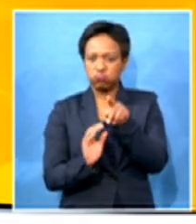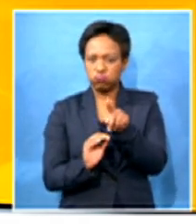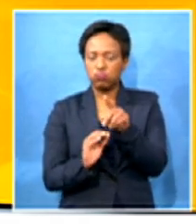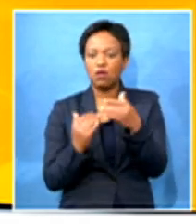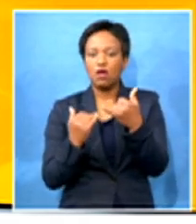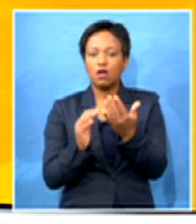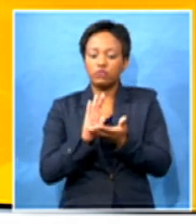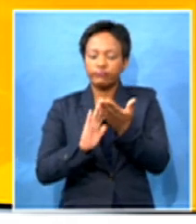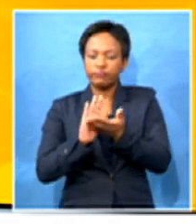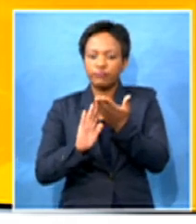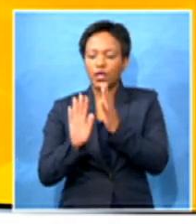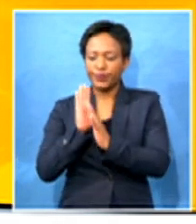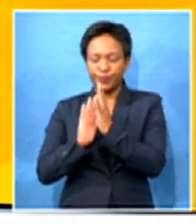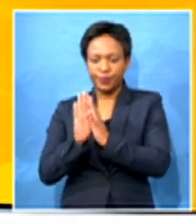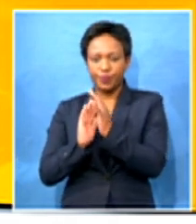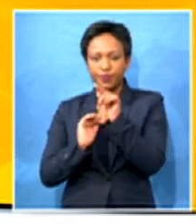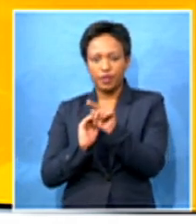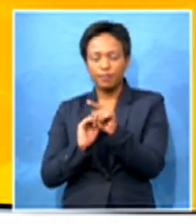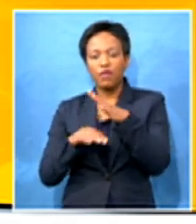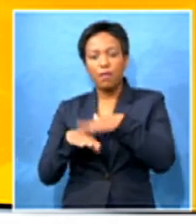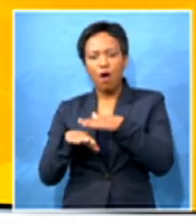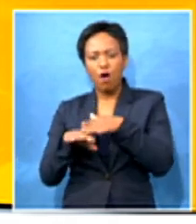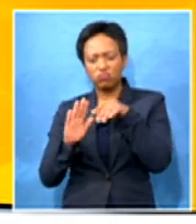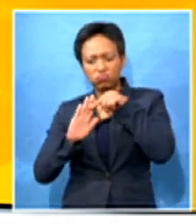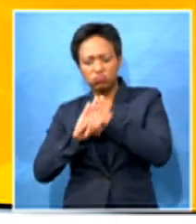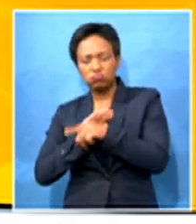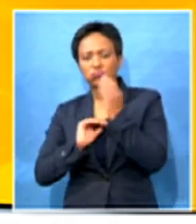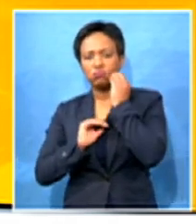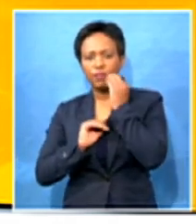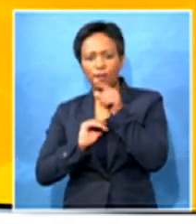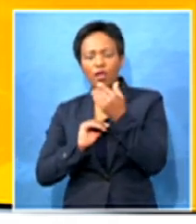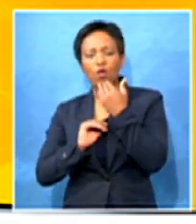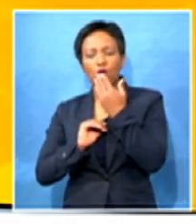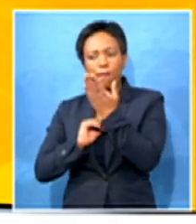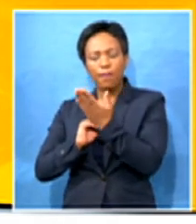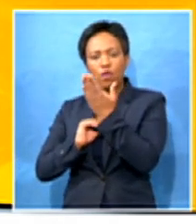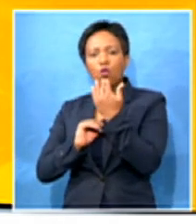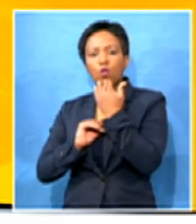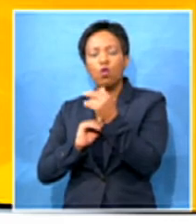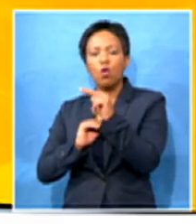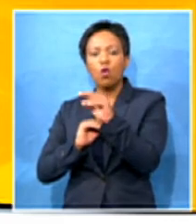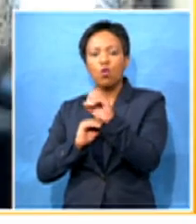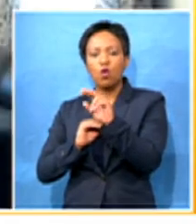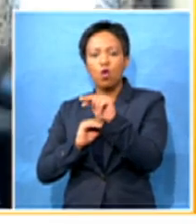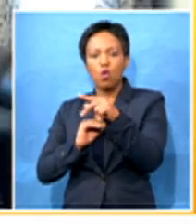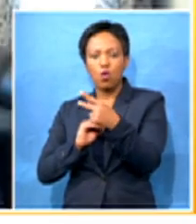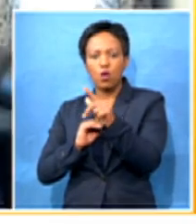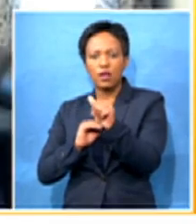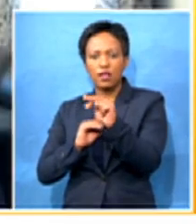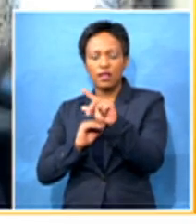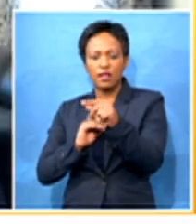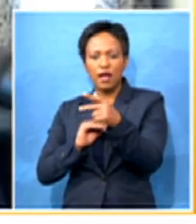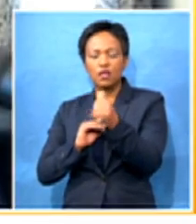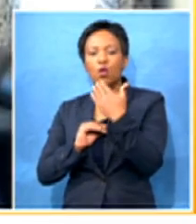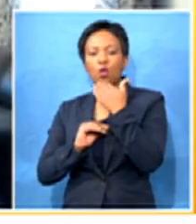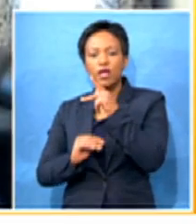on the situation and also some further details and clarity, we're joined by Nonhlanhla Khoza, who's the KZN MEC